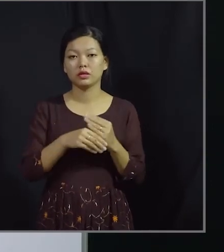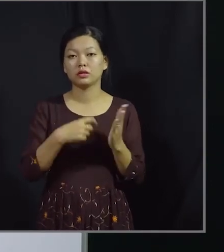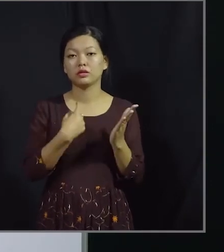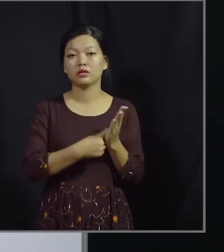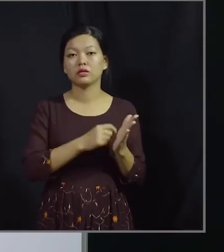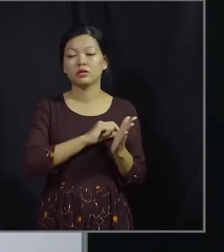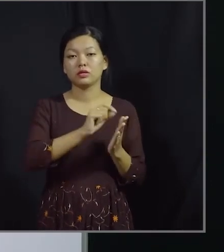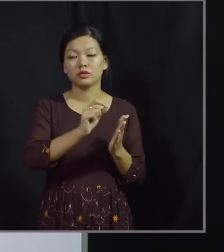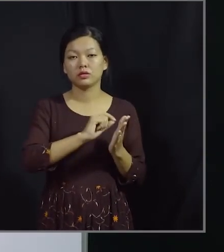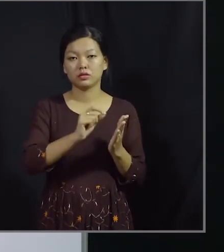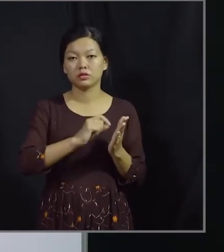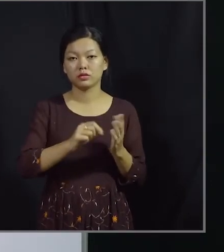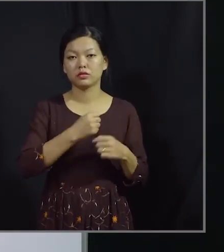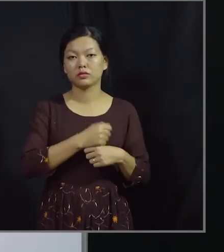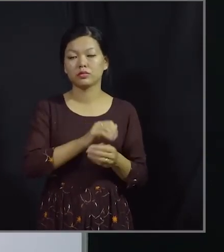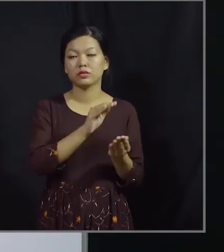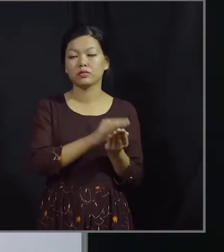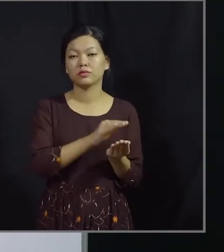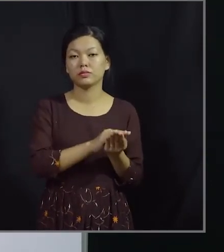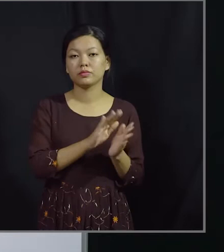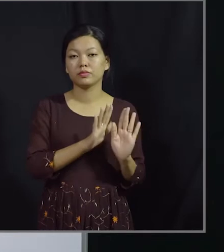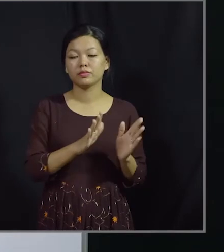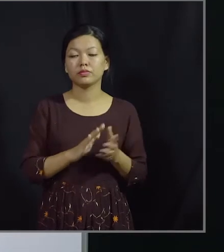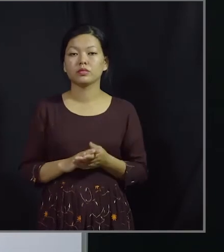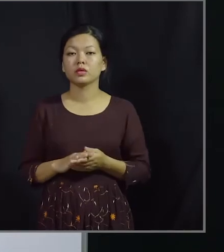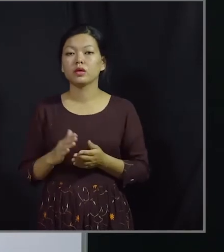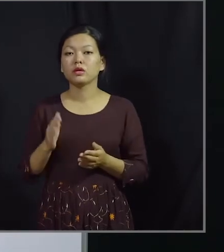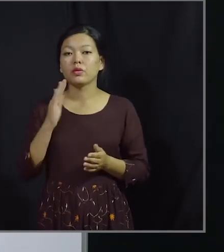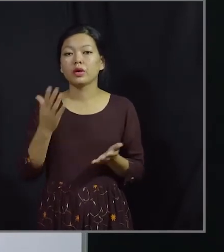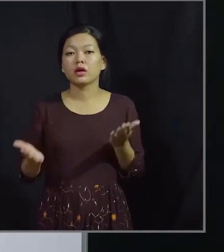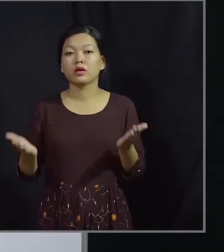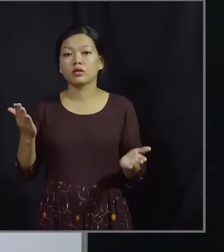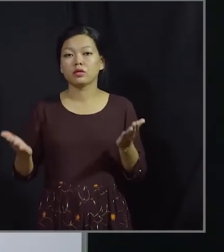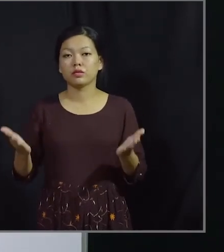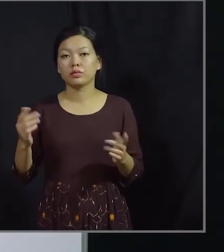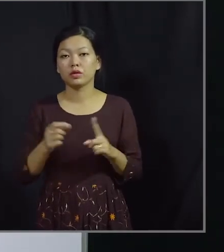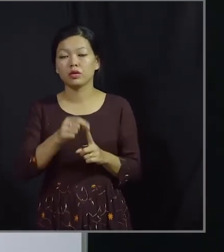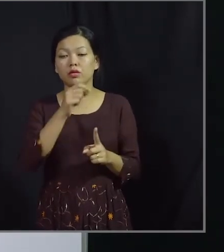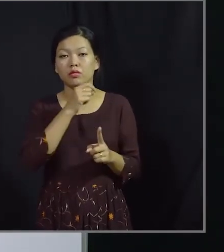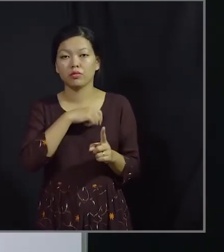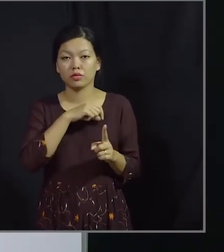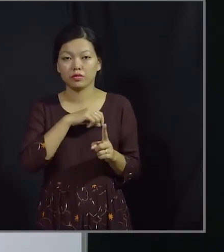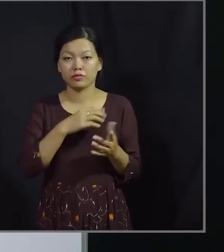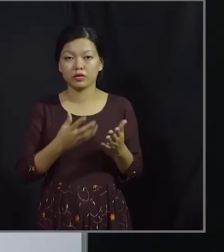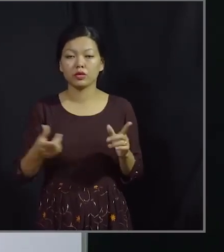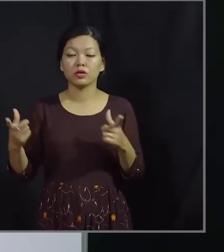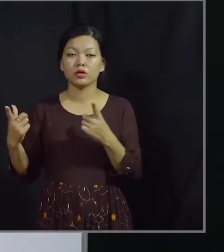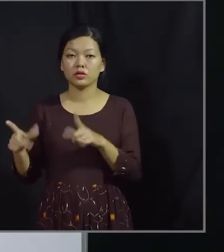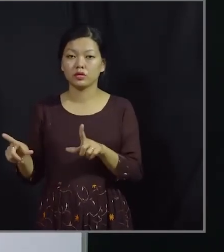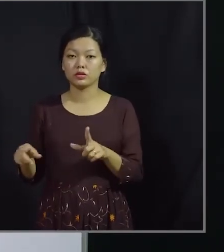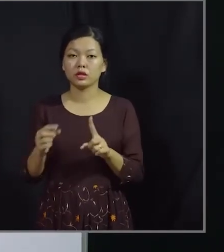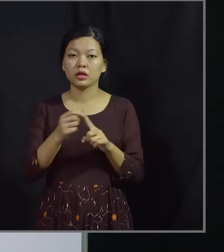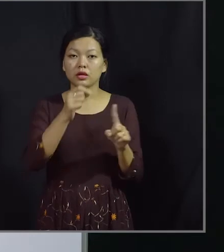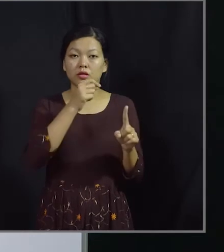debit side comparing to credit side, there is a profit. So this profit is transferred to partner's capital account